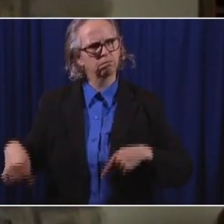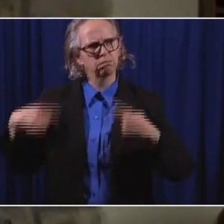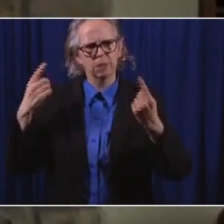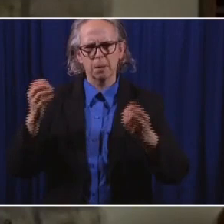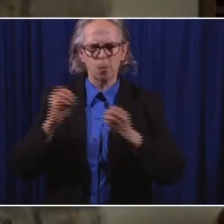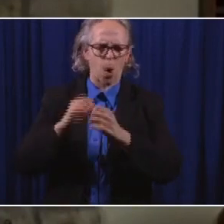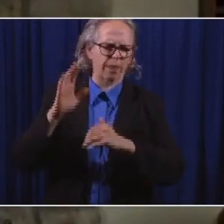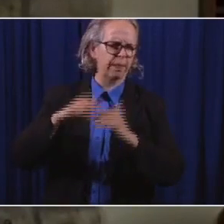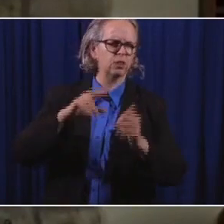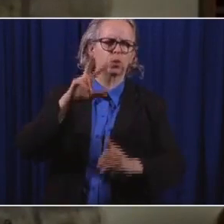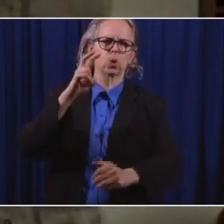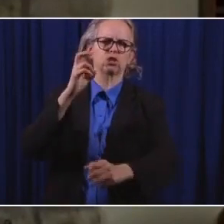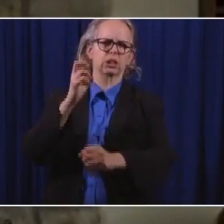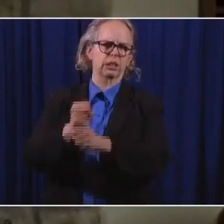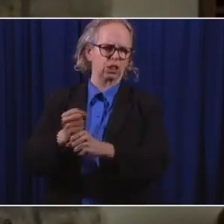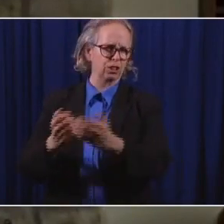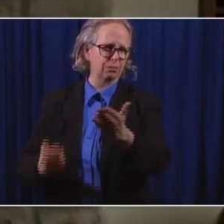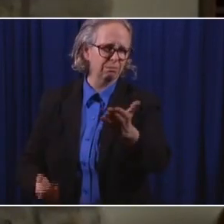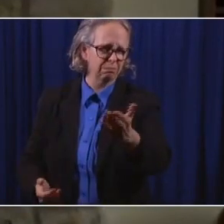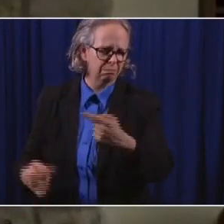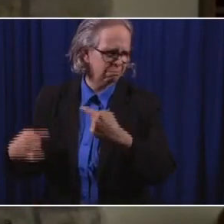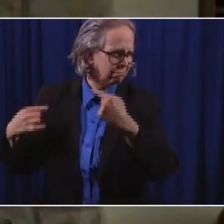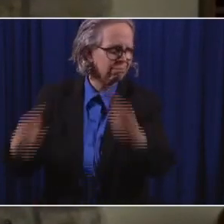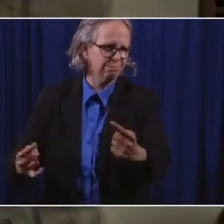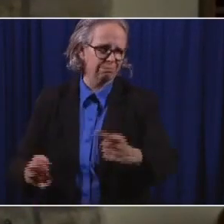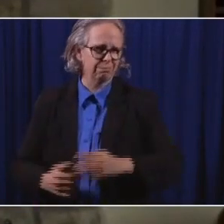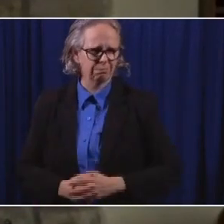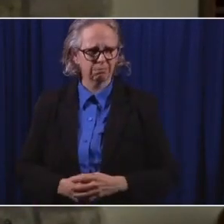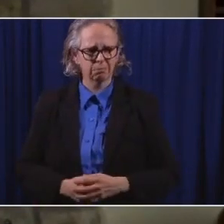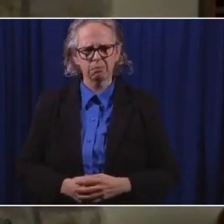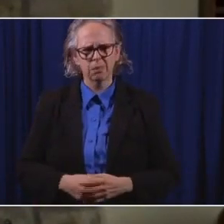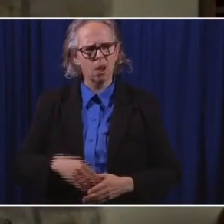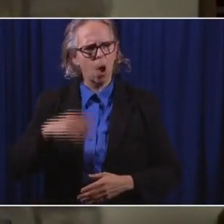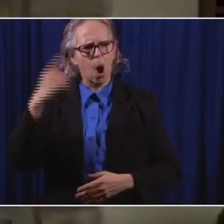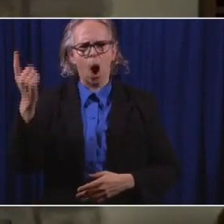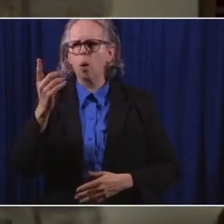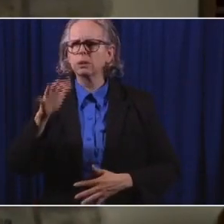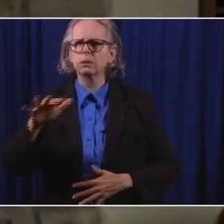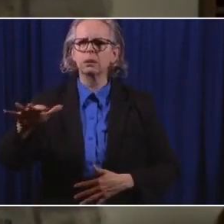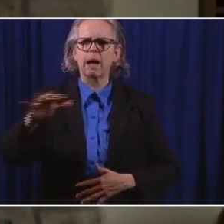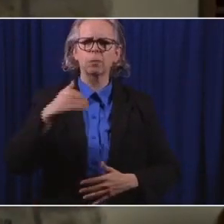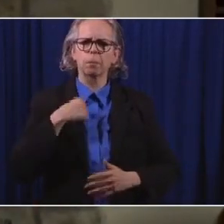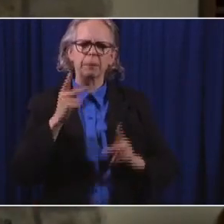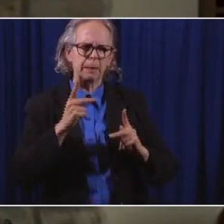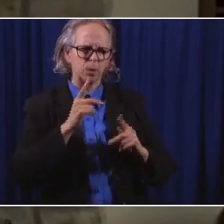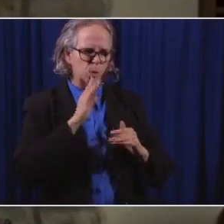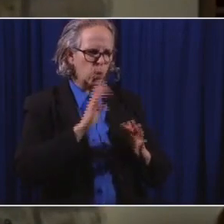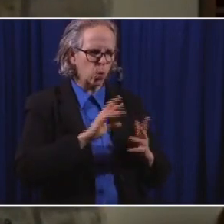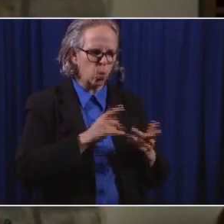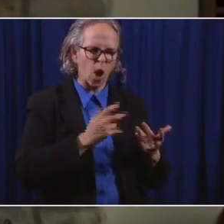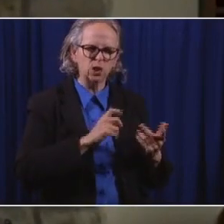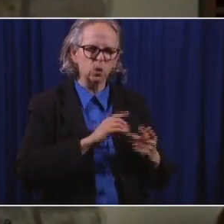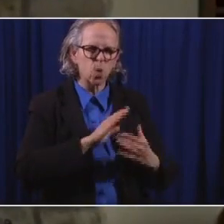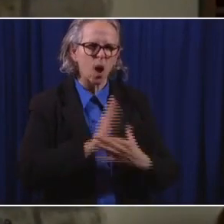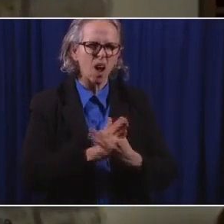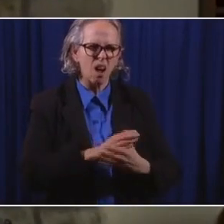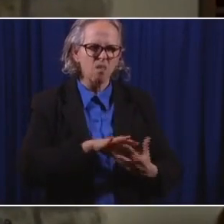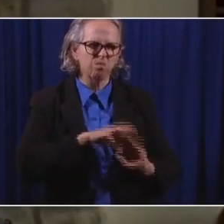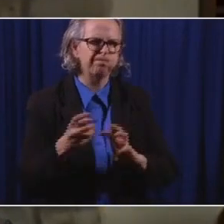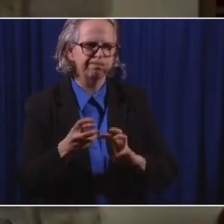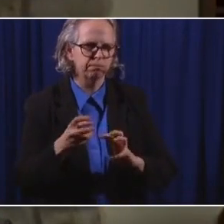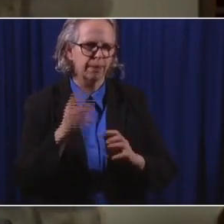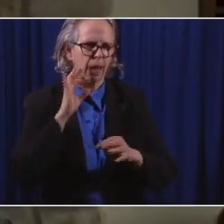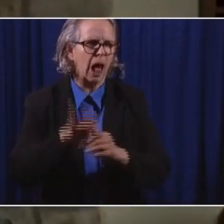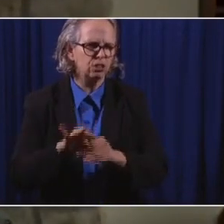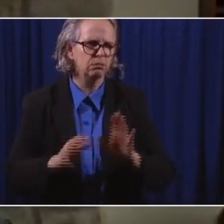Are there people out there that might want to disrupt something? Yeah, sure. I mean, we know that. 6:30 this morning, I was on a conference